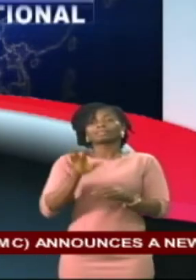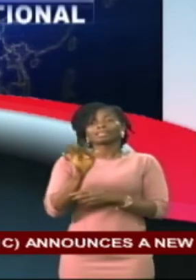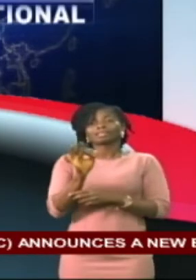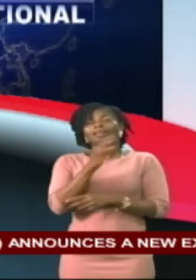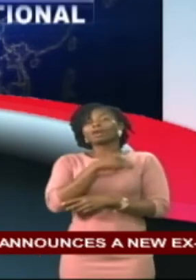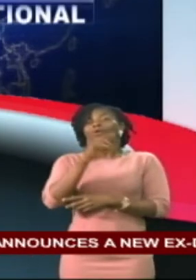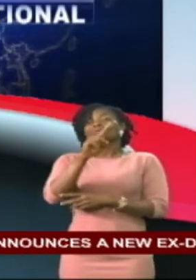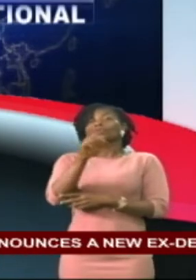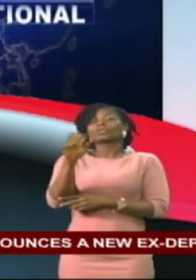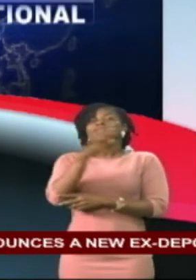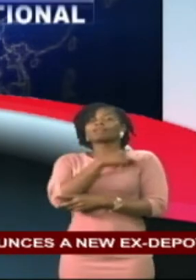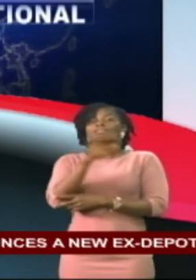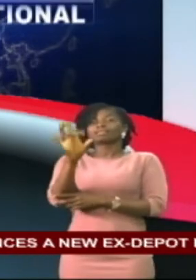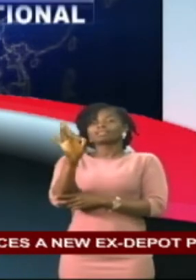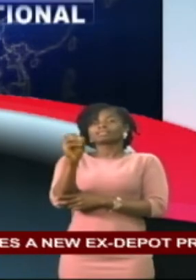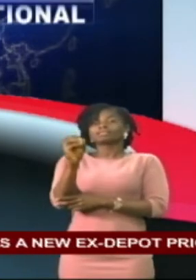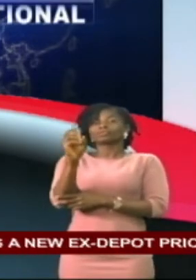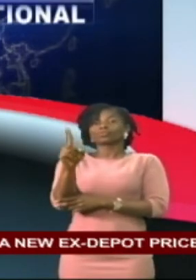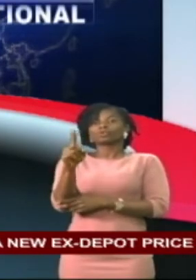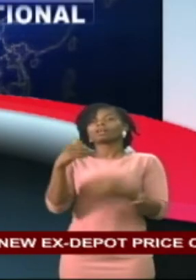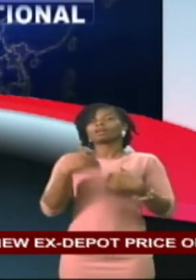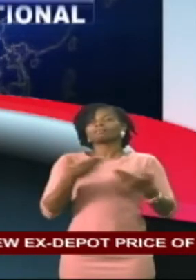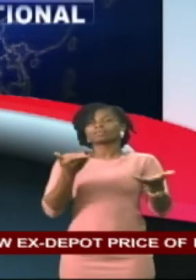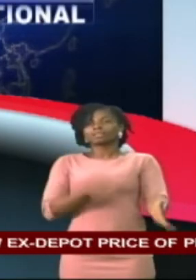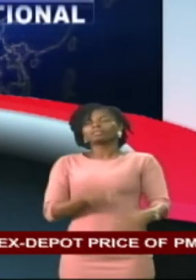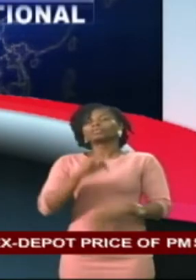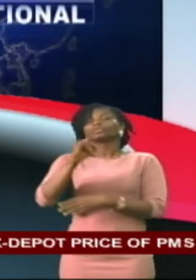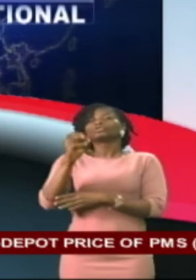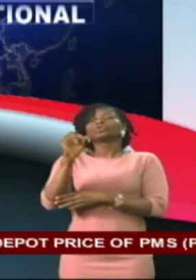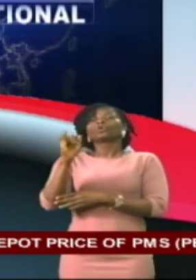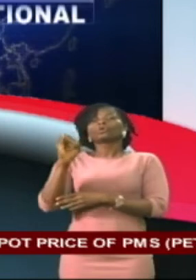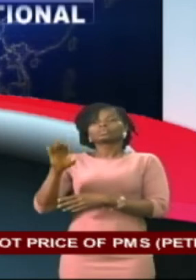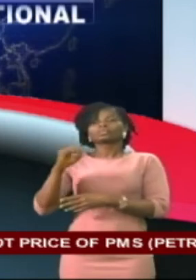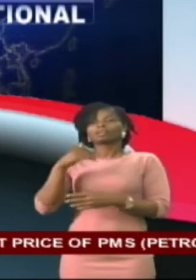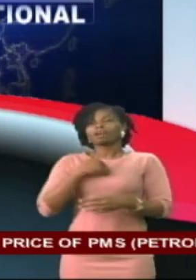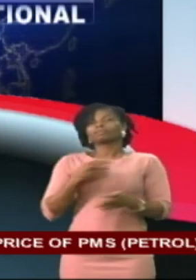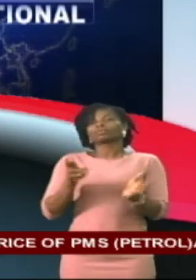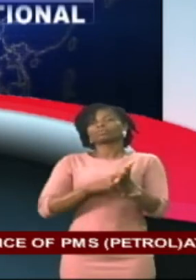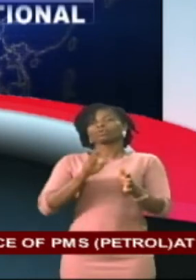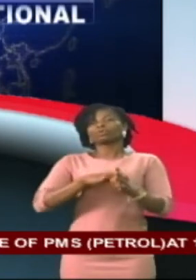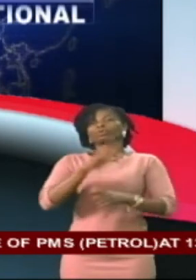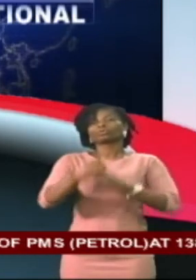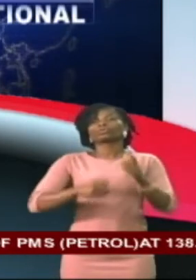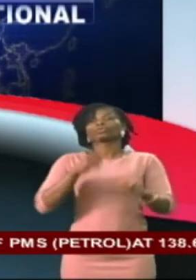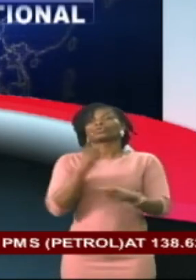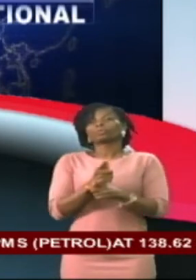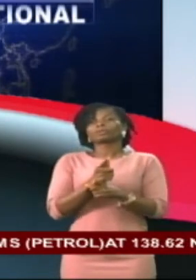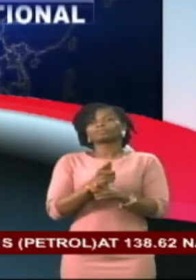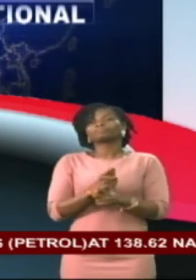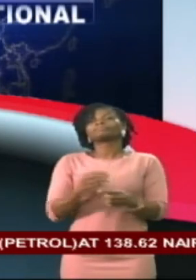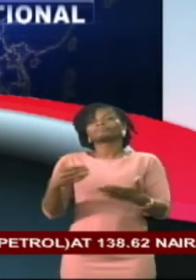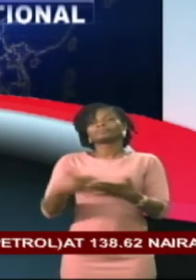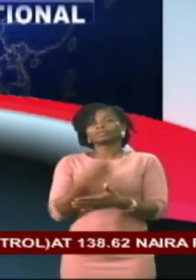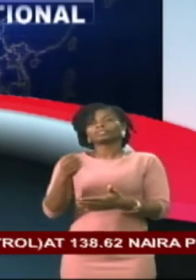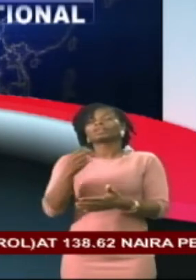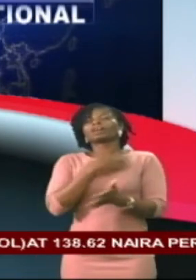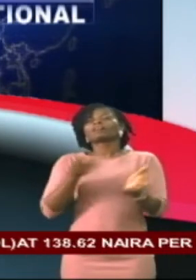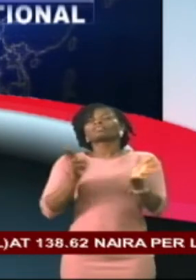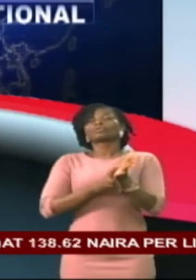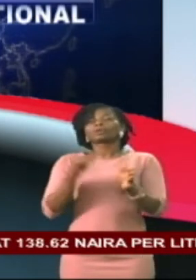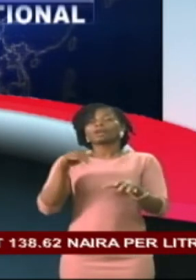and 181 have so far died. Joyce Ometo has that report on global death toll from the virus and reports